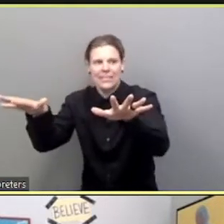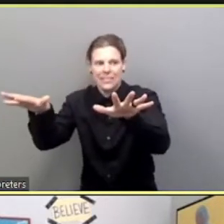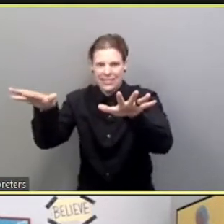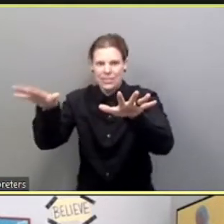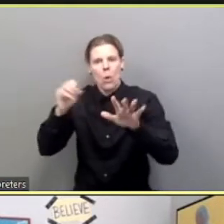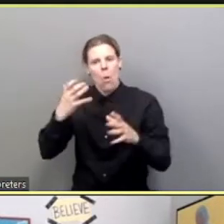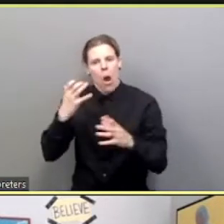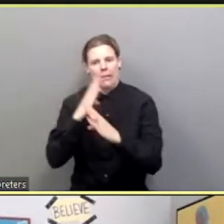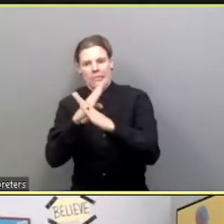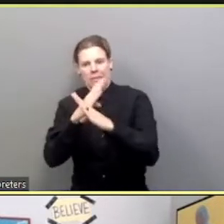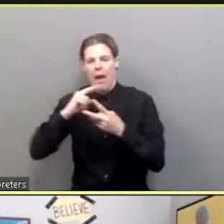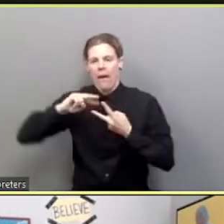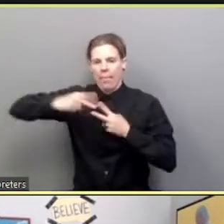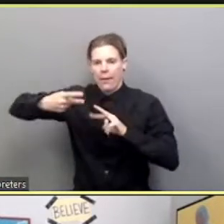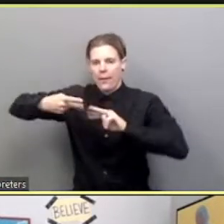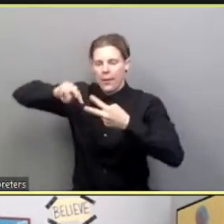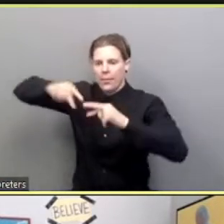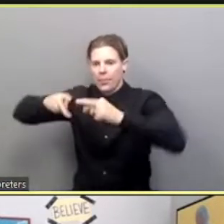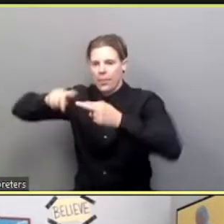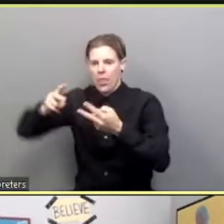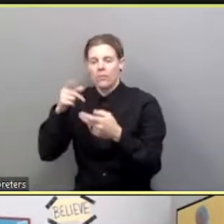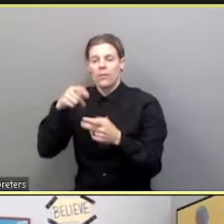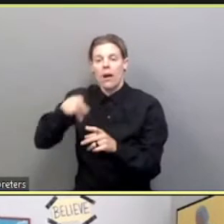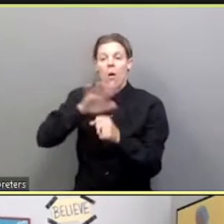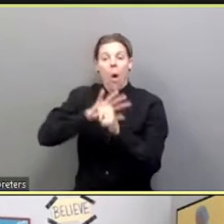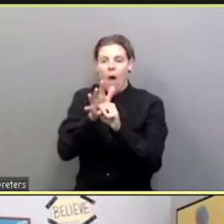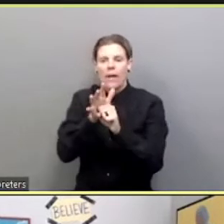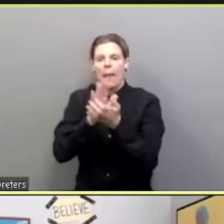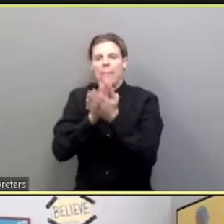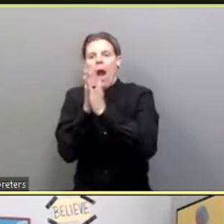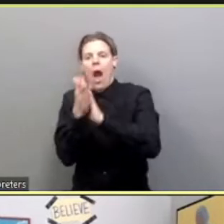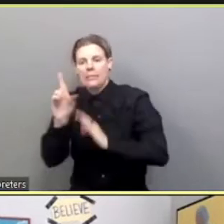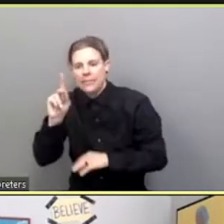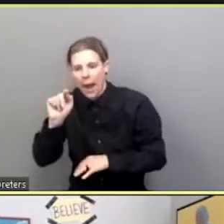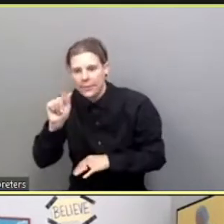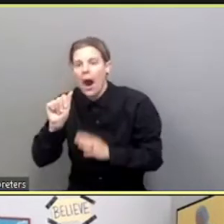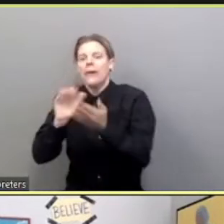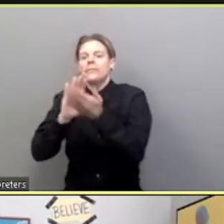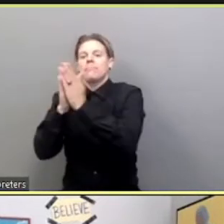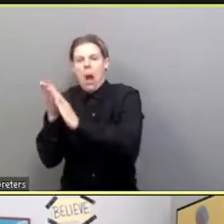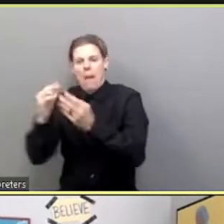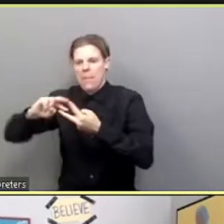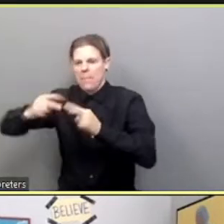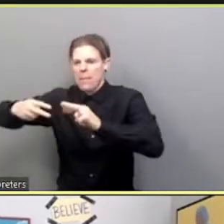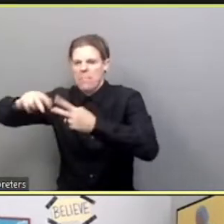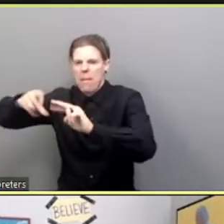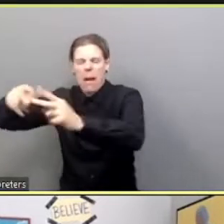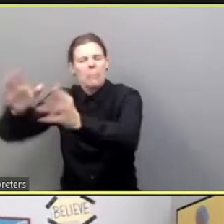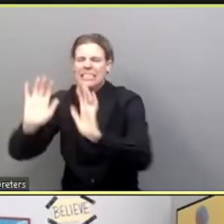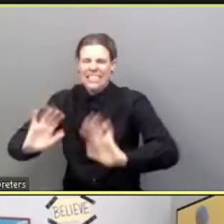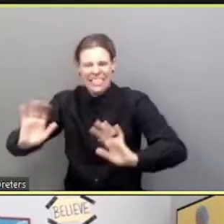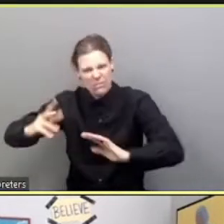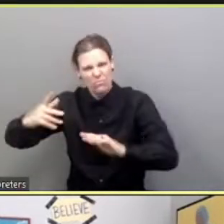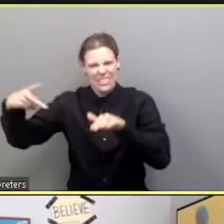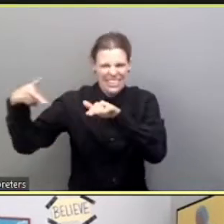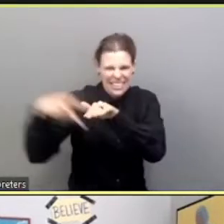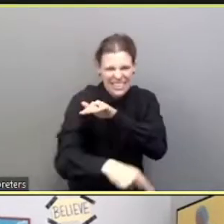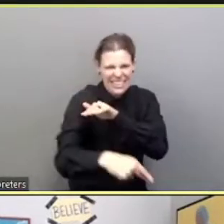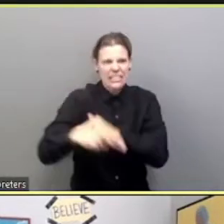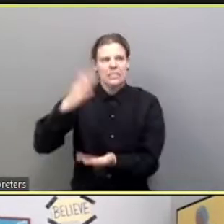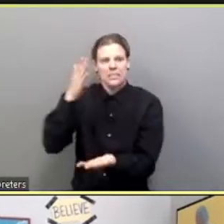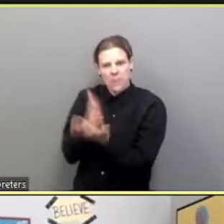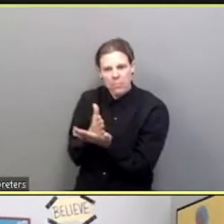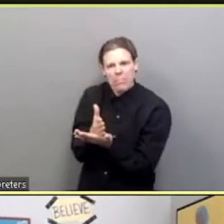had COVID yet and mutate. So, and vaccines just allow kids to be kids again, just having